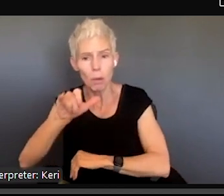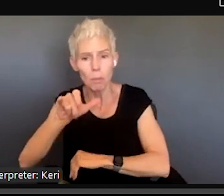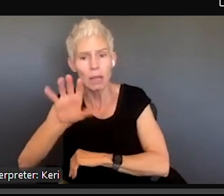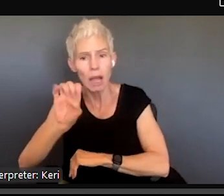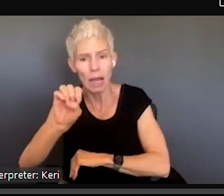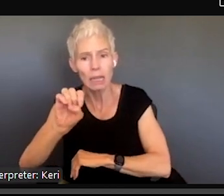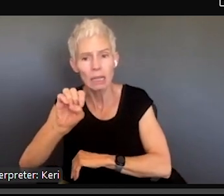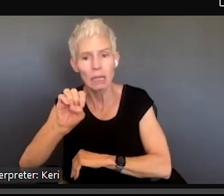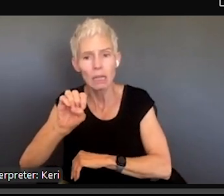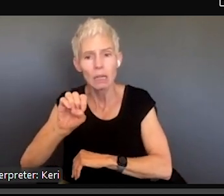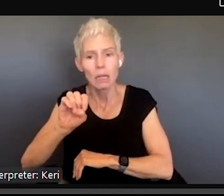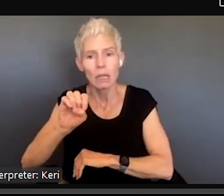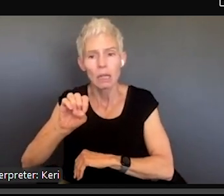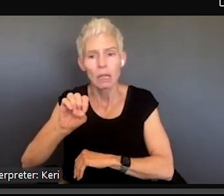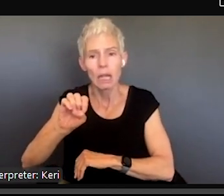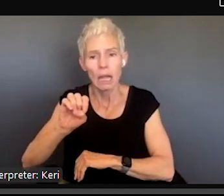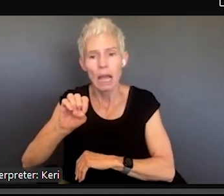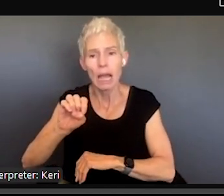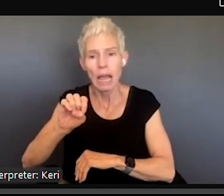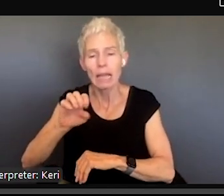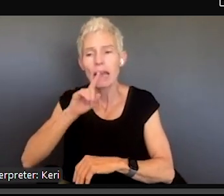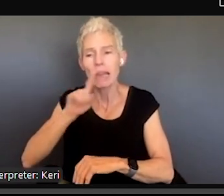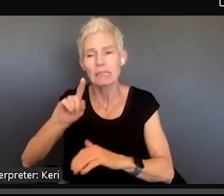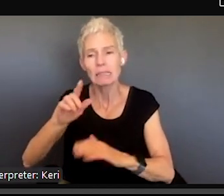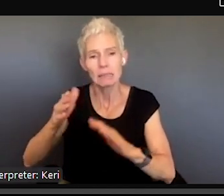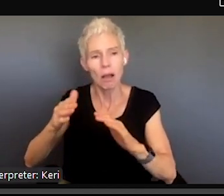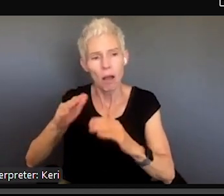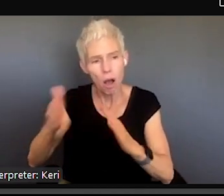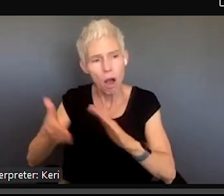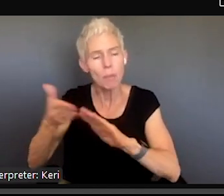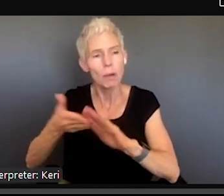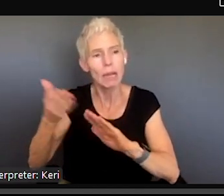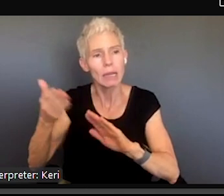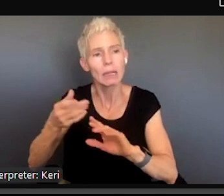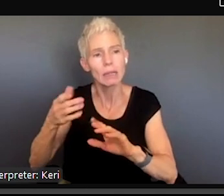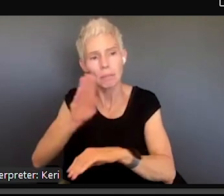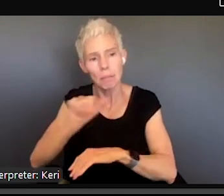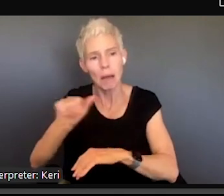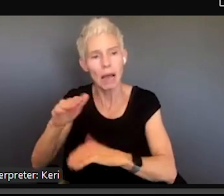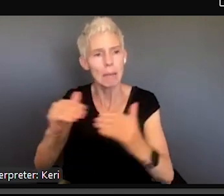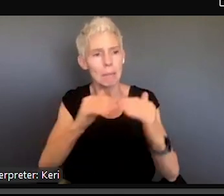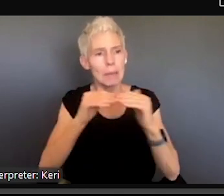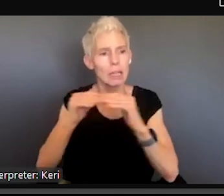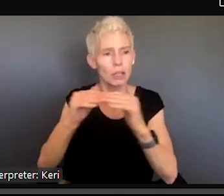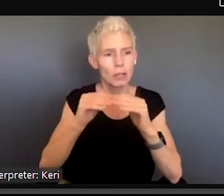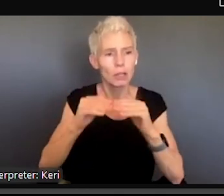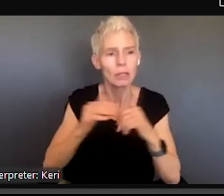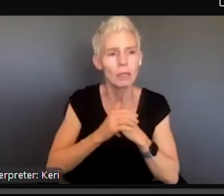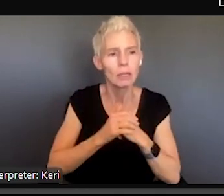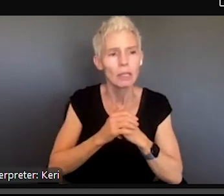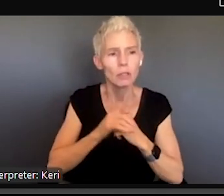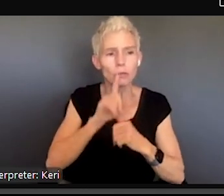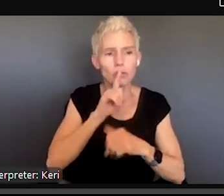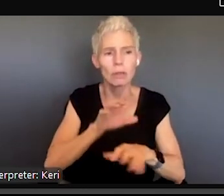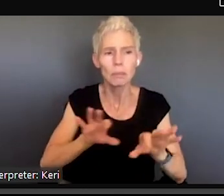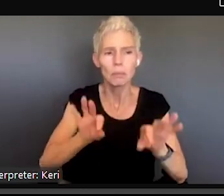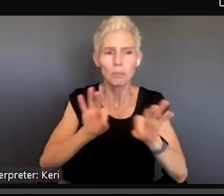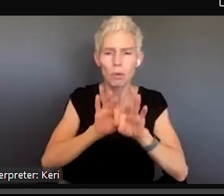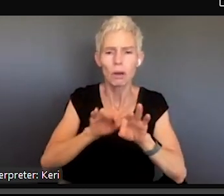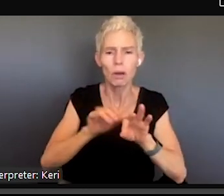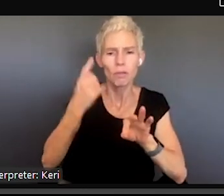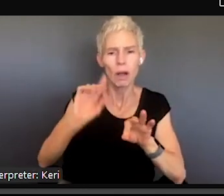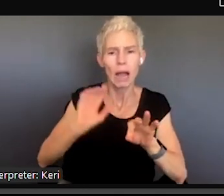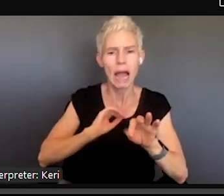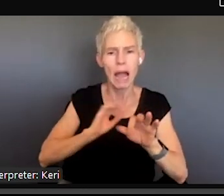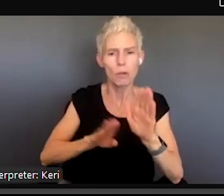a peer warm line operated by a peer run org. And that has really been truly key to our success, and I